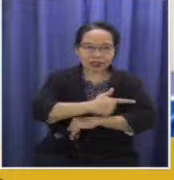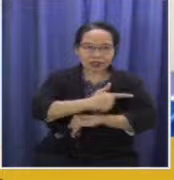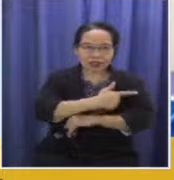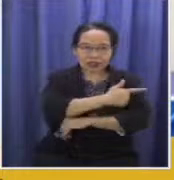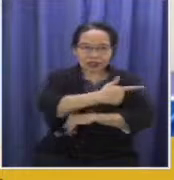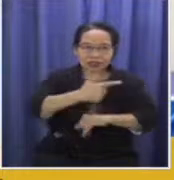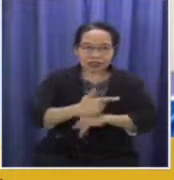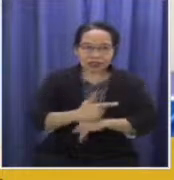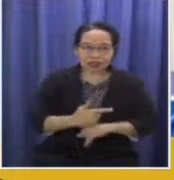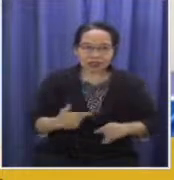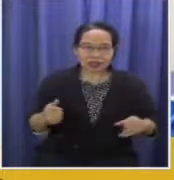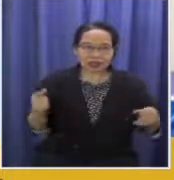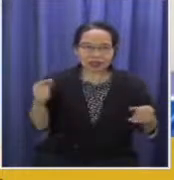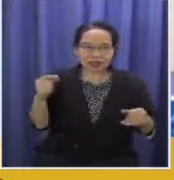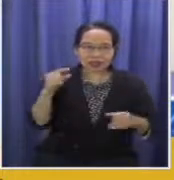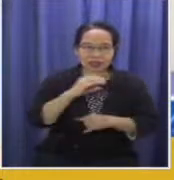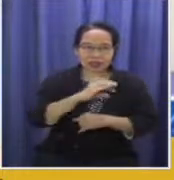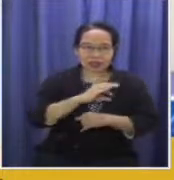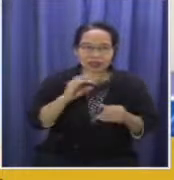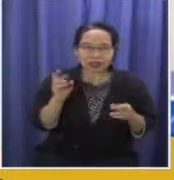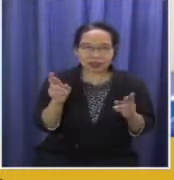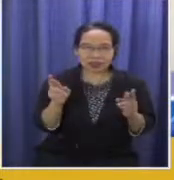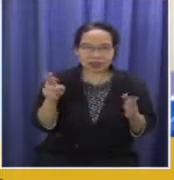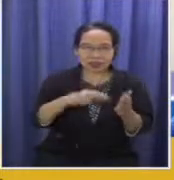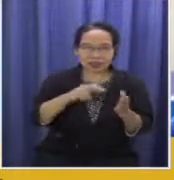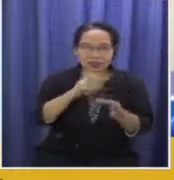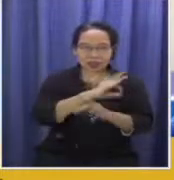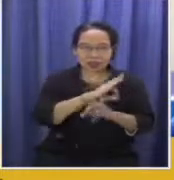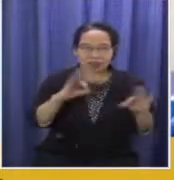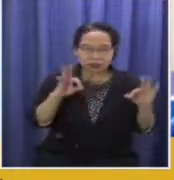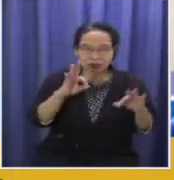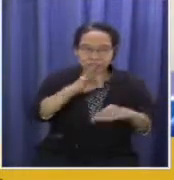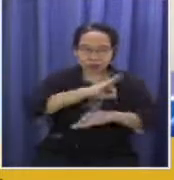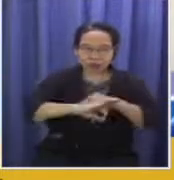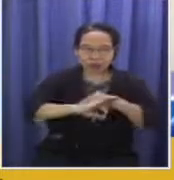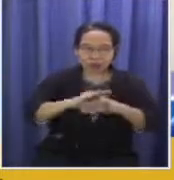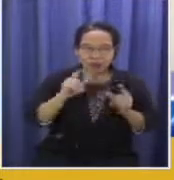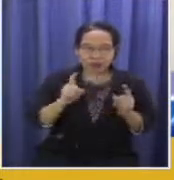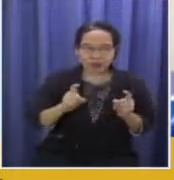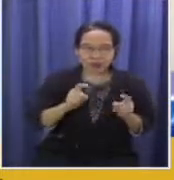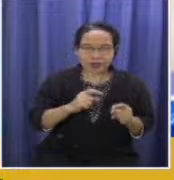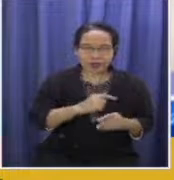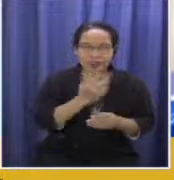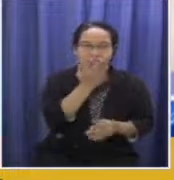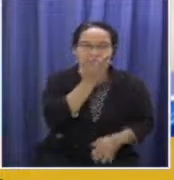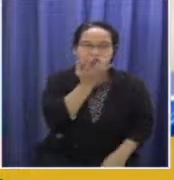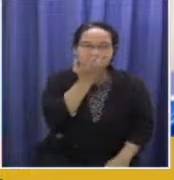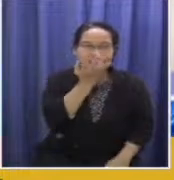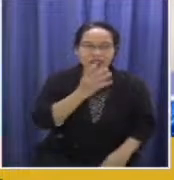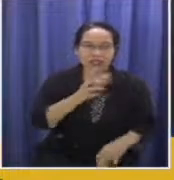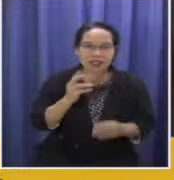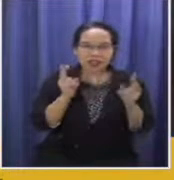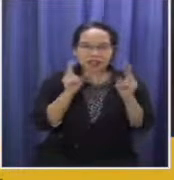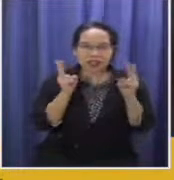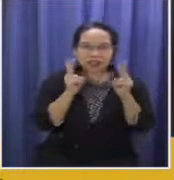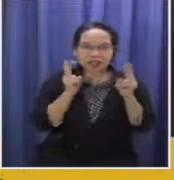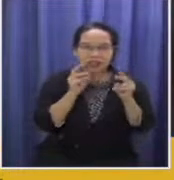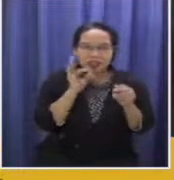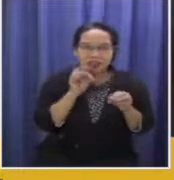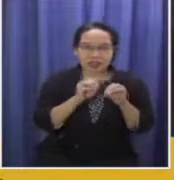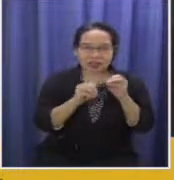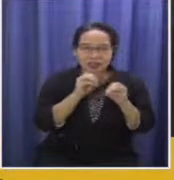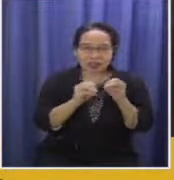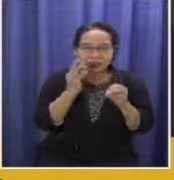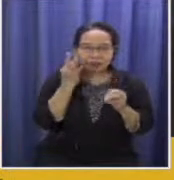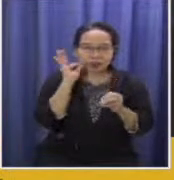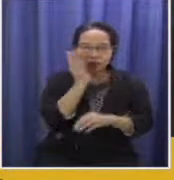be enforced or reinforced. There must be grasses, herb yielding seed,